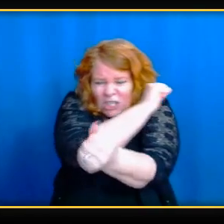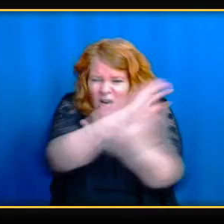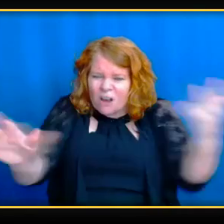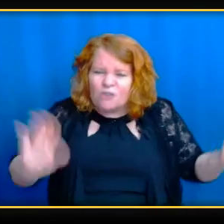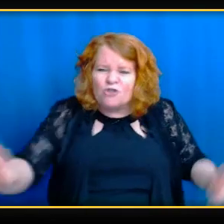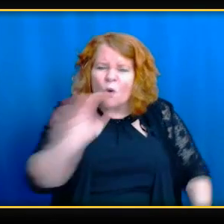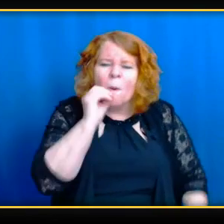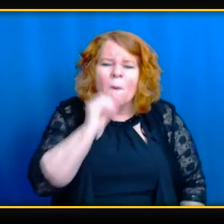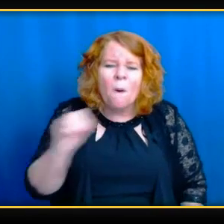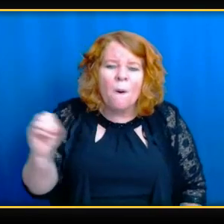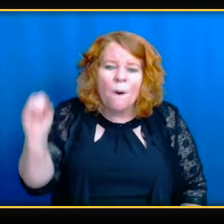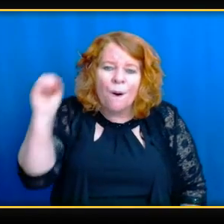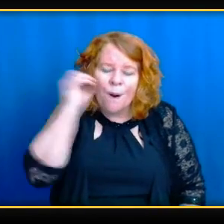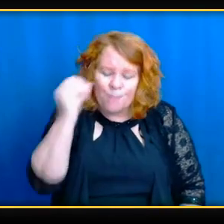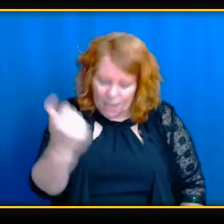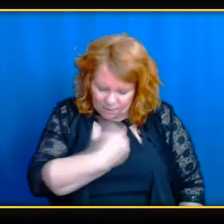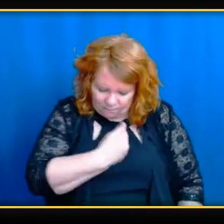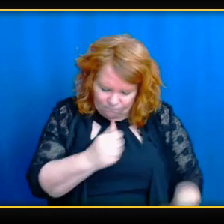so I stay.